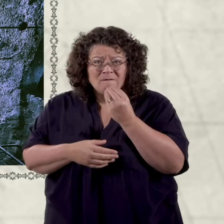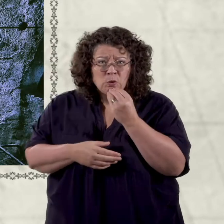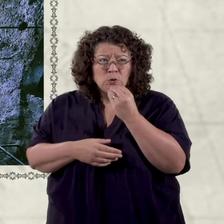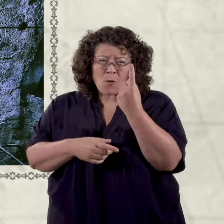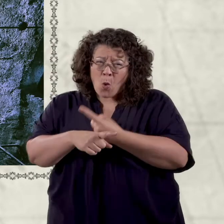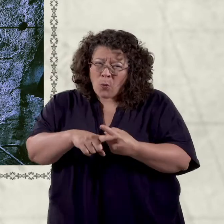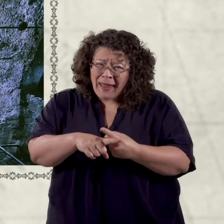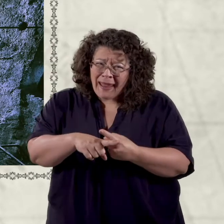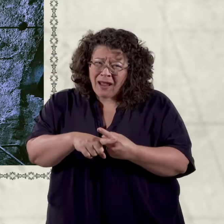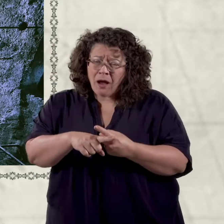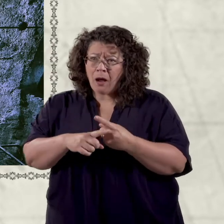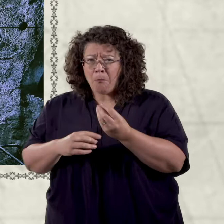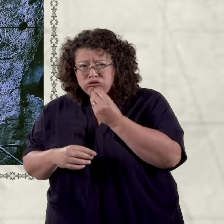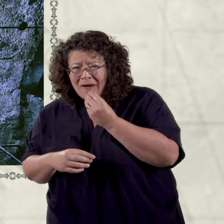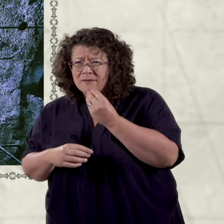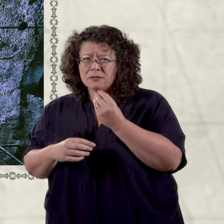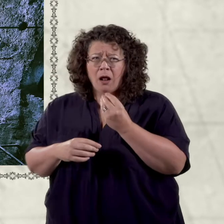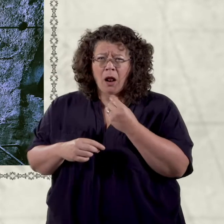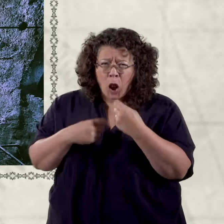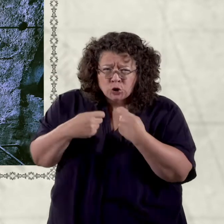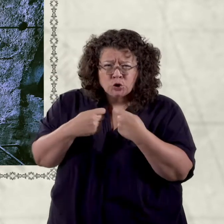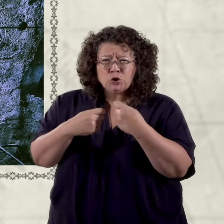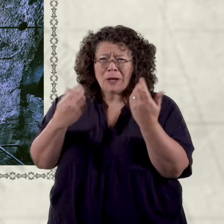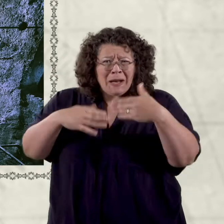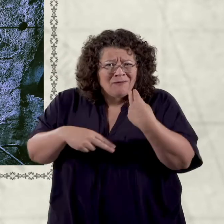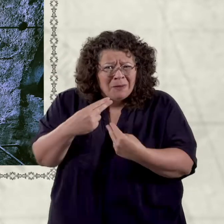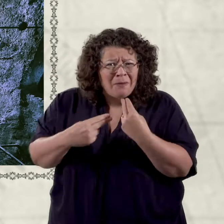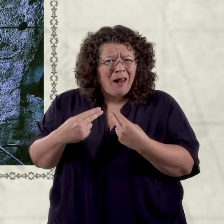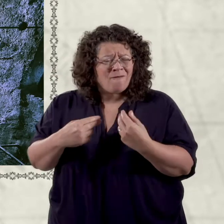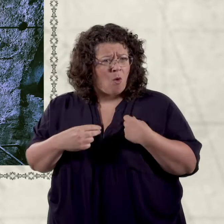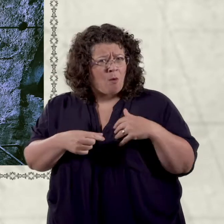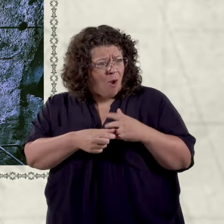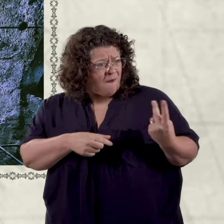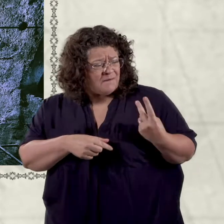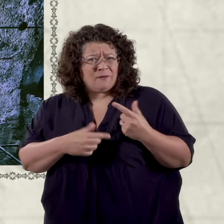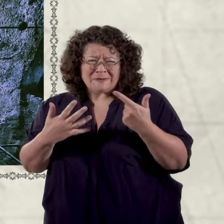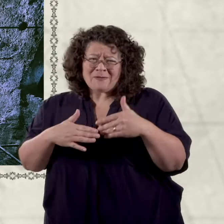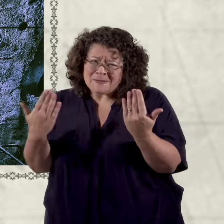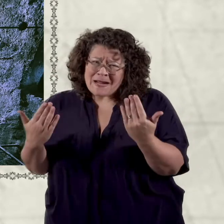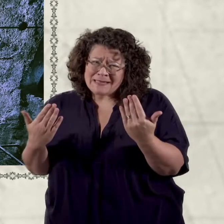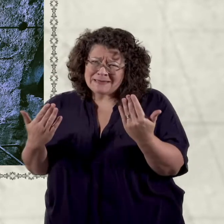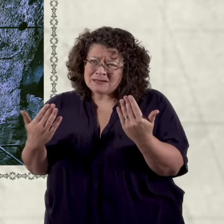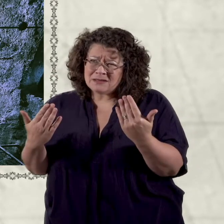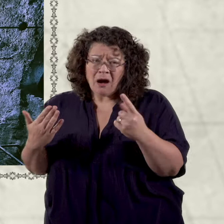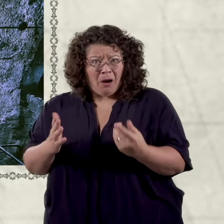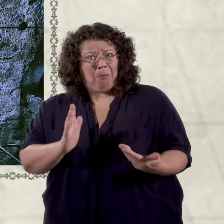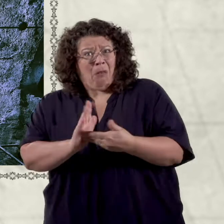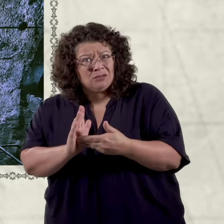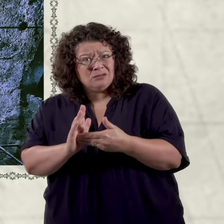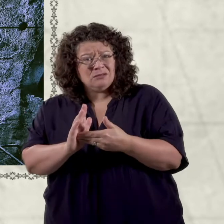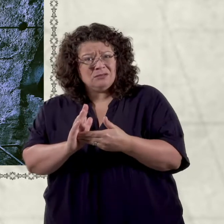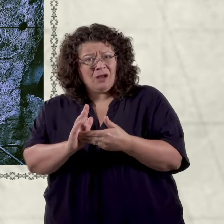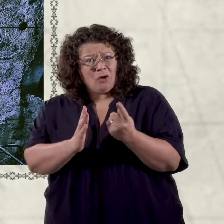breakfast, lunch and dinner for me and my wife for 7 days. And